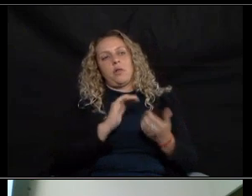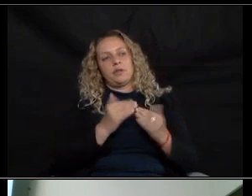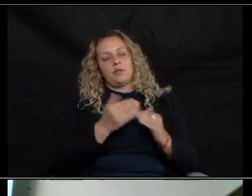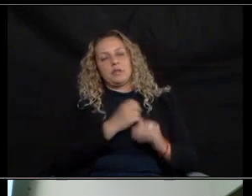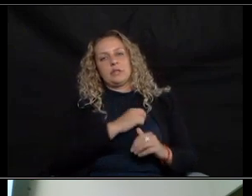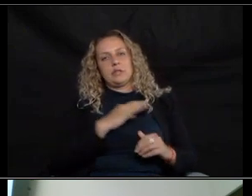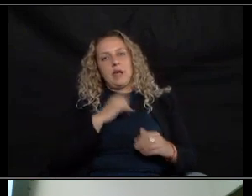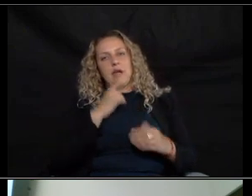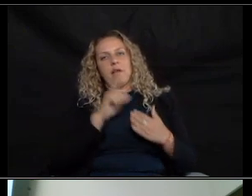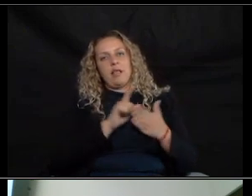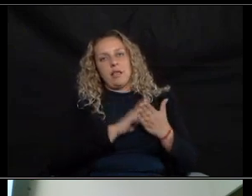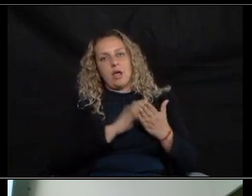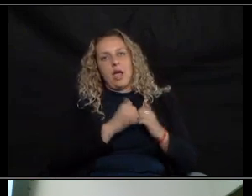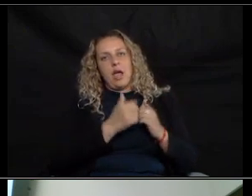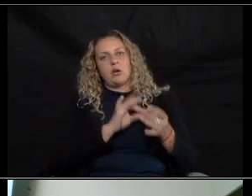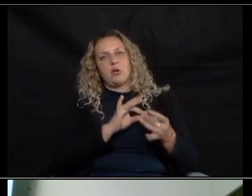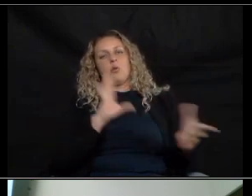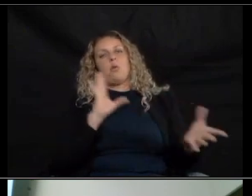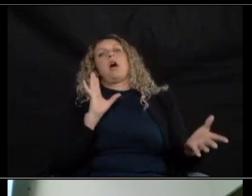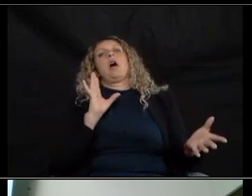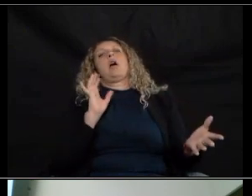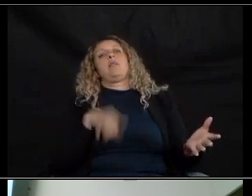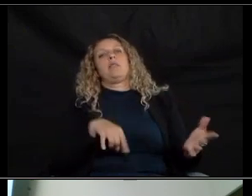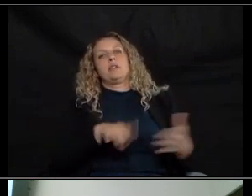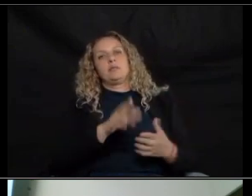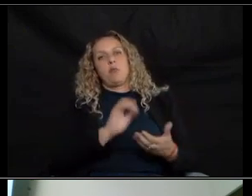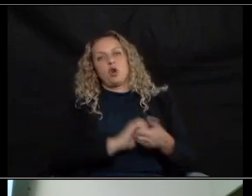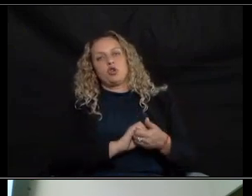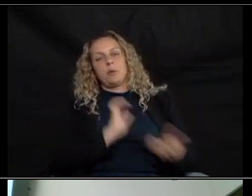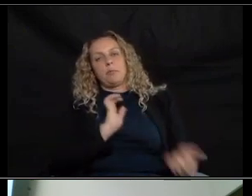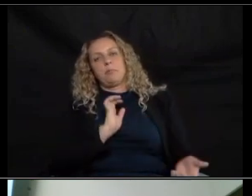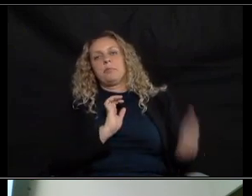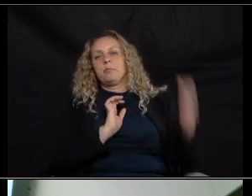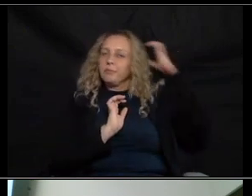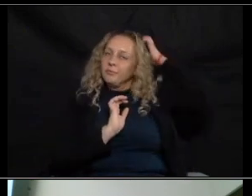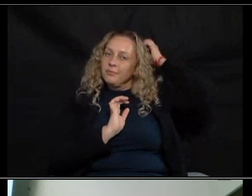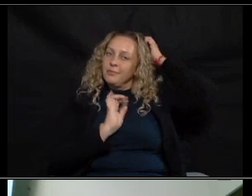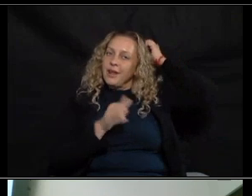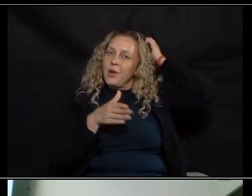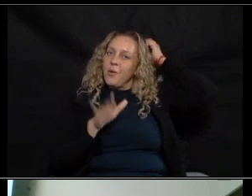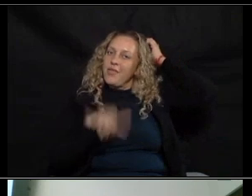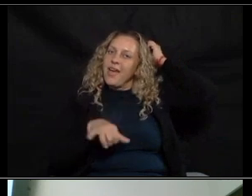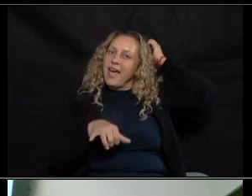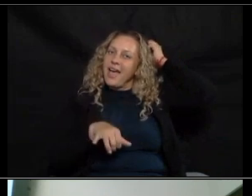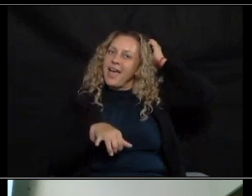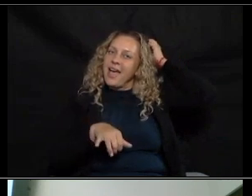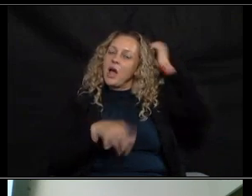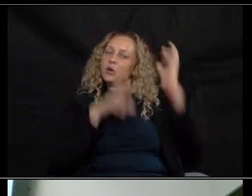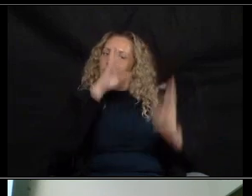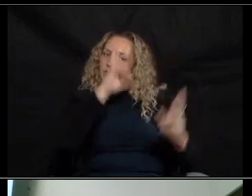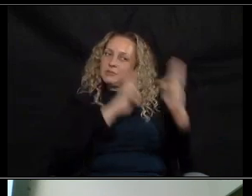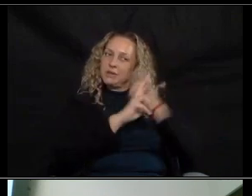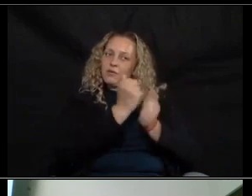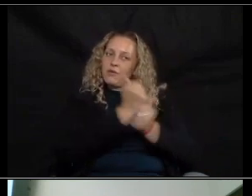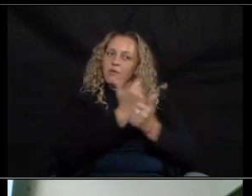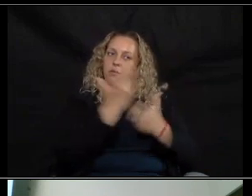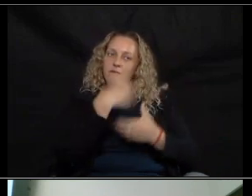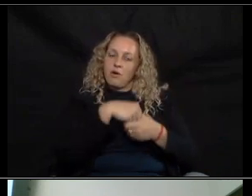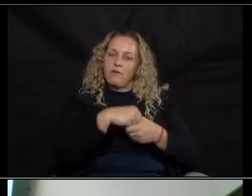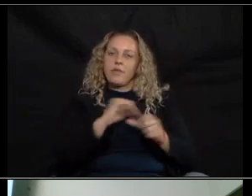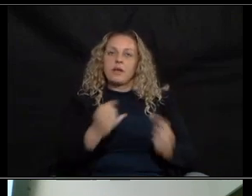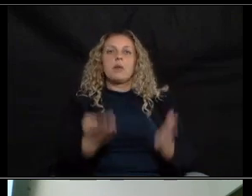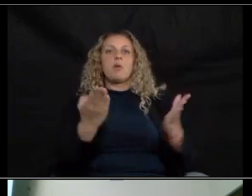and our city legal how to unwind this partnership in a way that is respectful of all parties. That is my